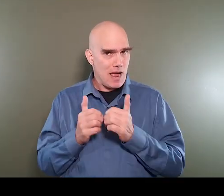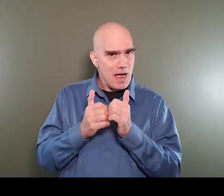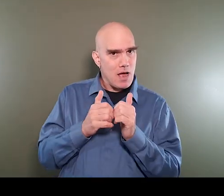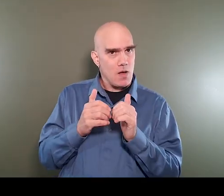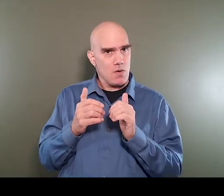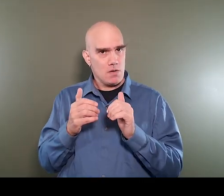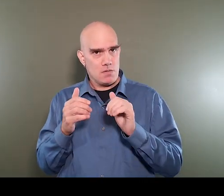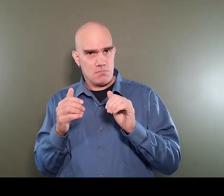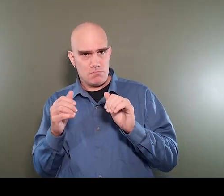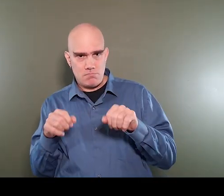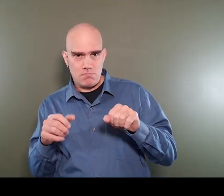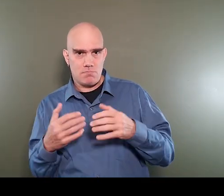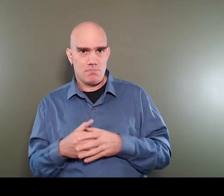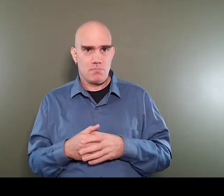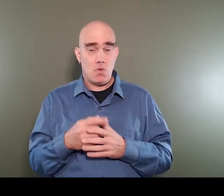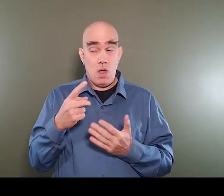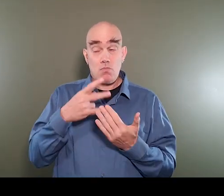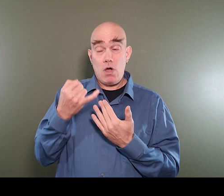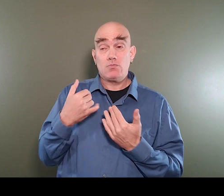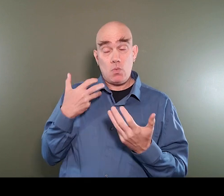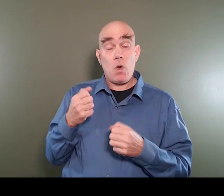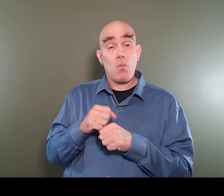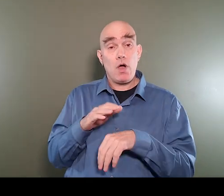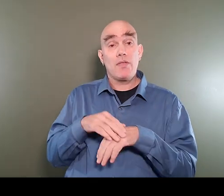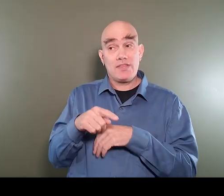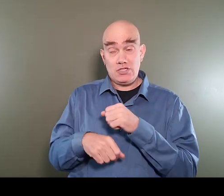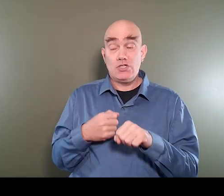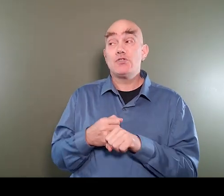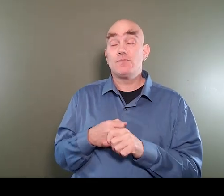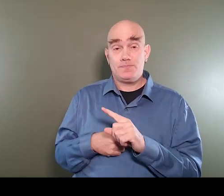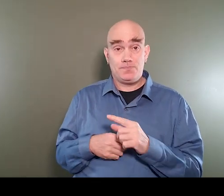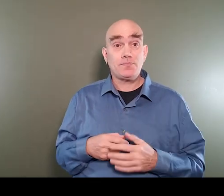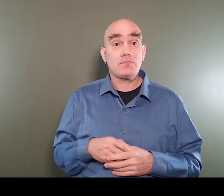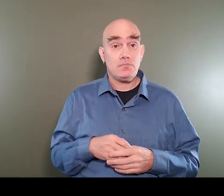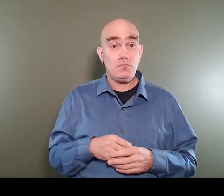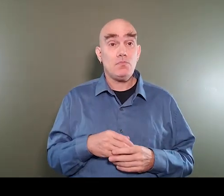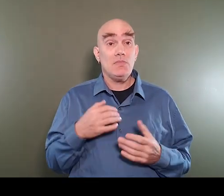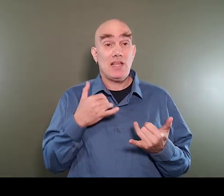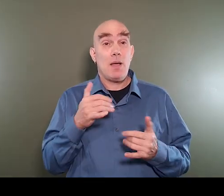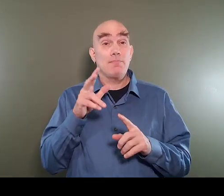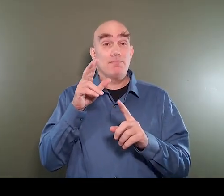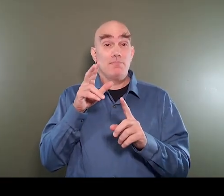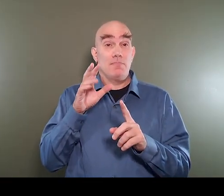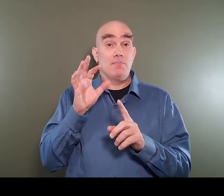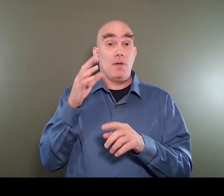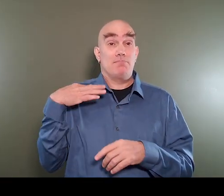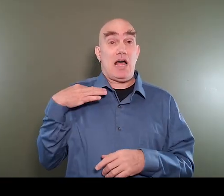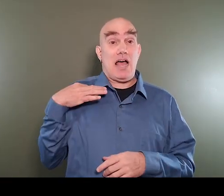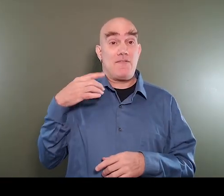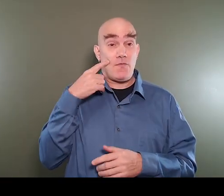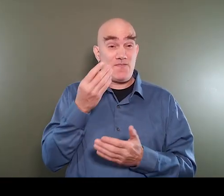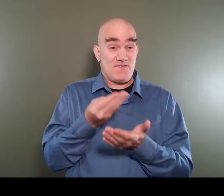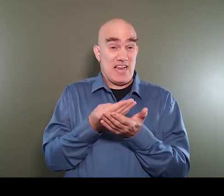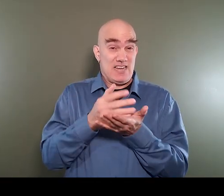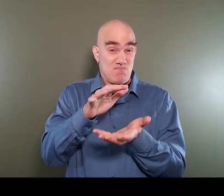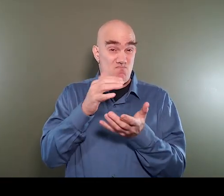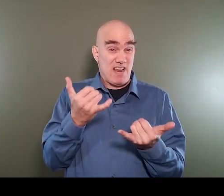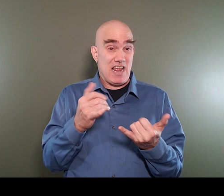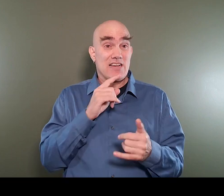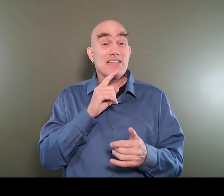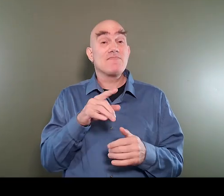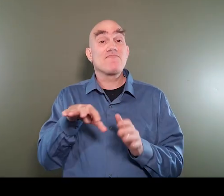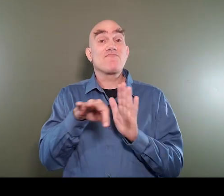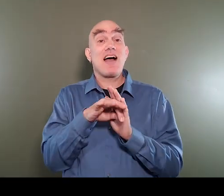to do things that they want to do. One project that we want to work on this year, we're applying for funding for